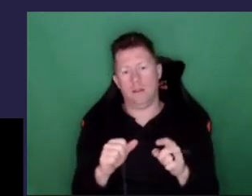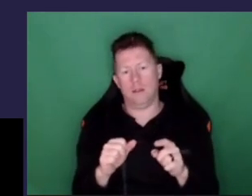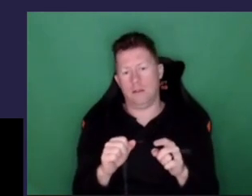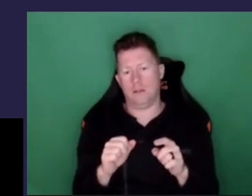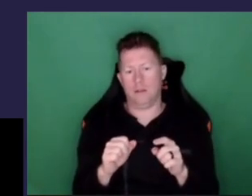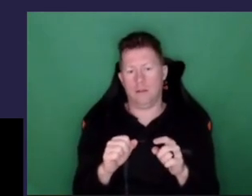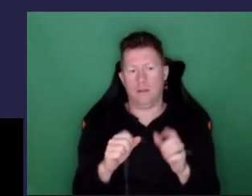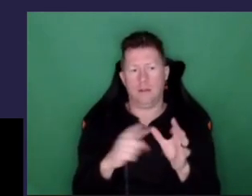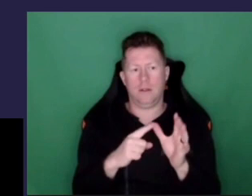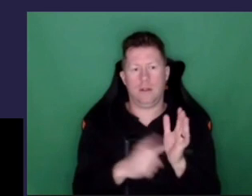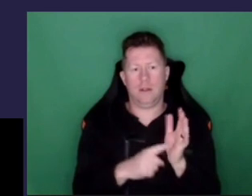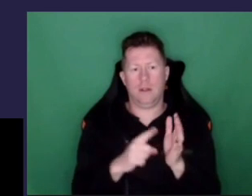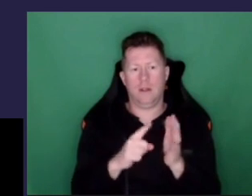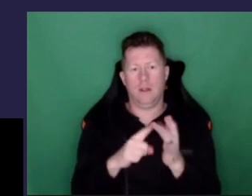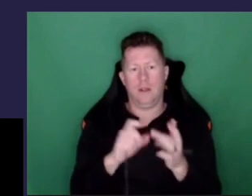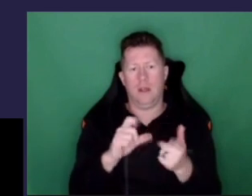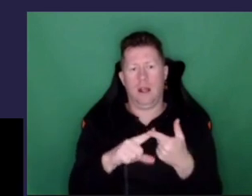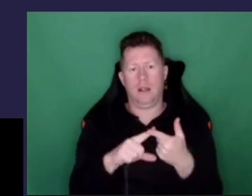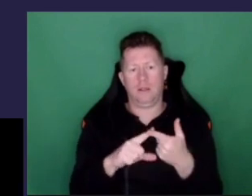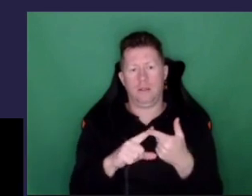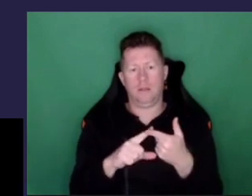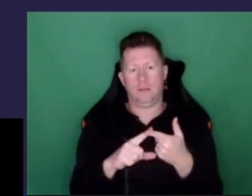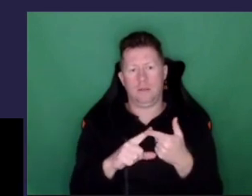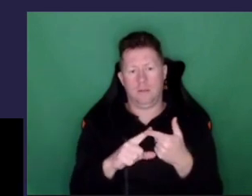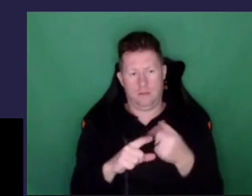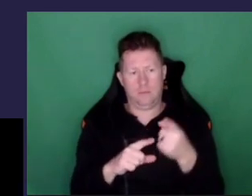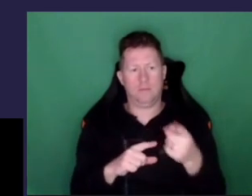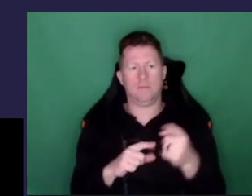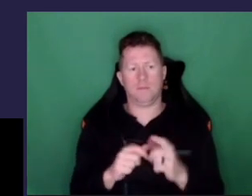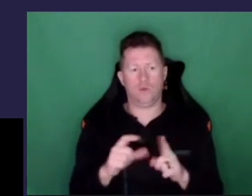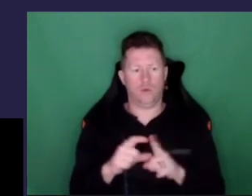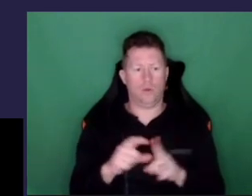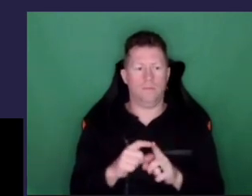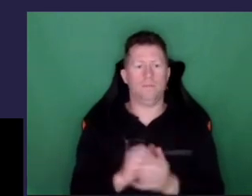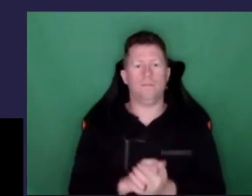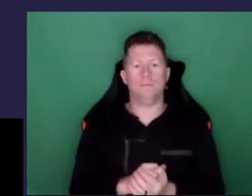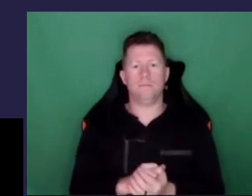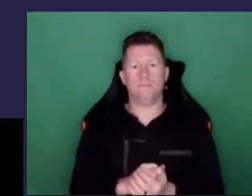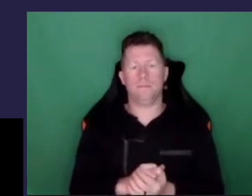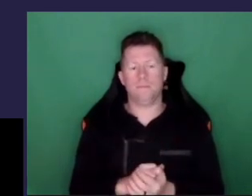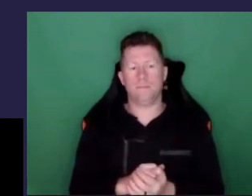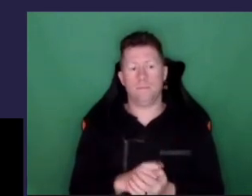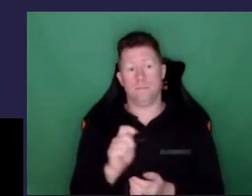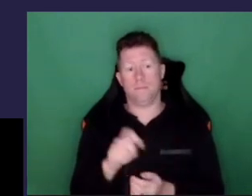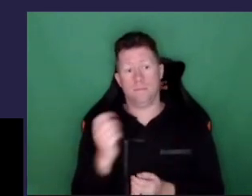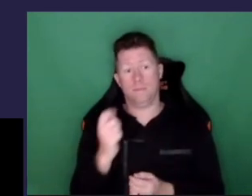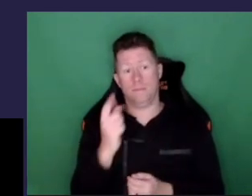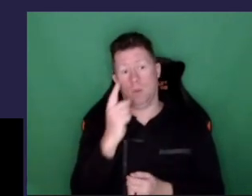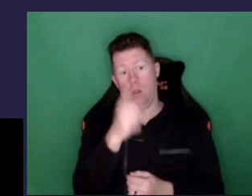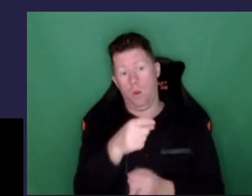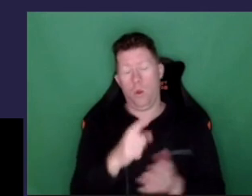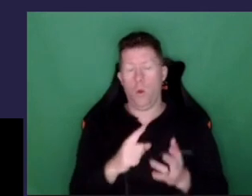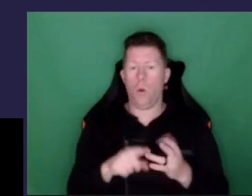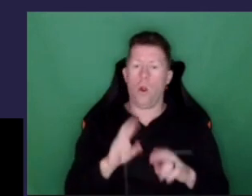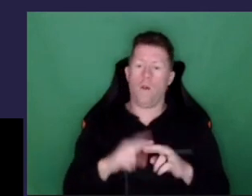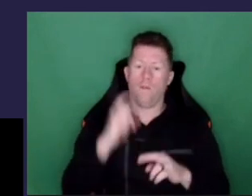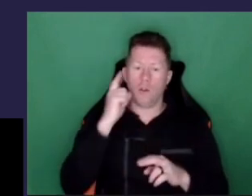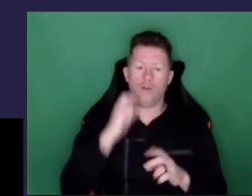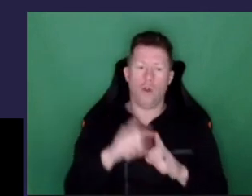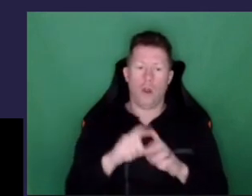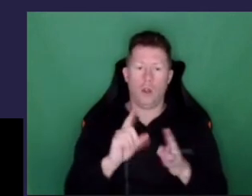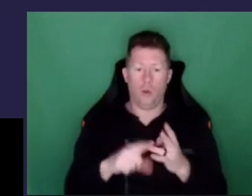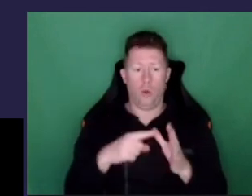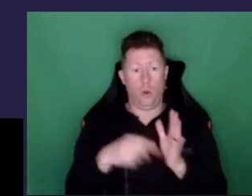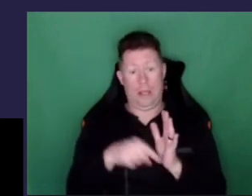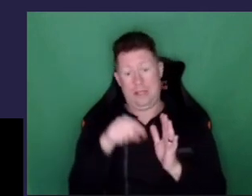way, Alice Kohler. Next slide, please. One of the things we've tried to do at the Cover Dish